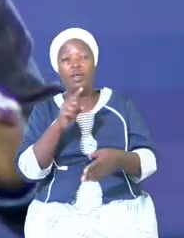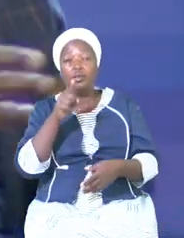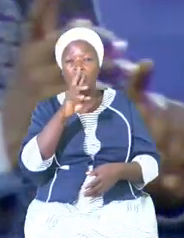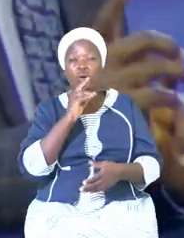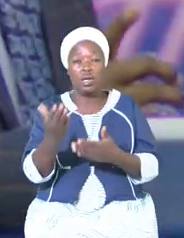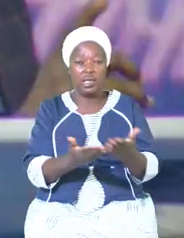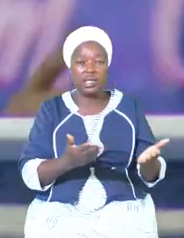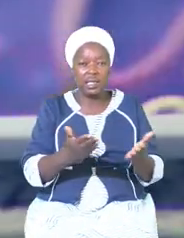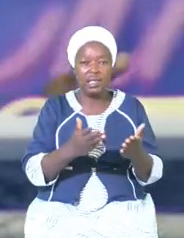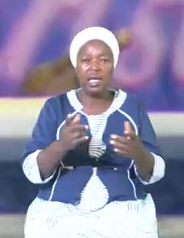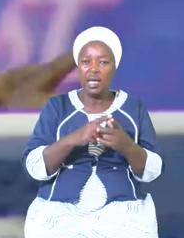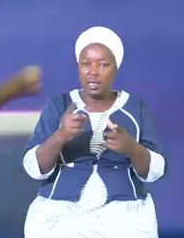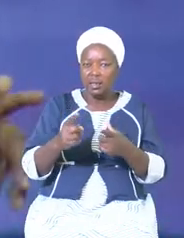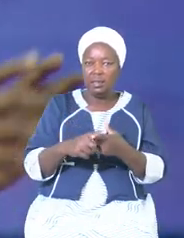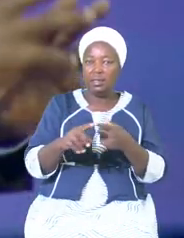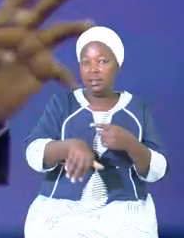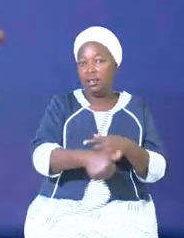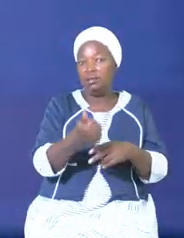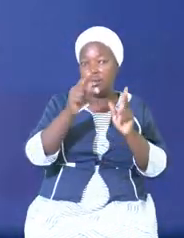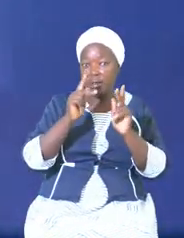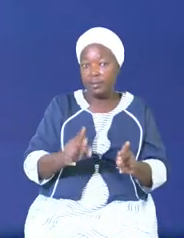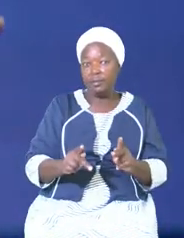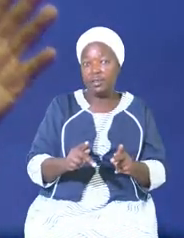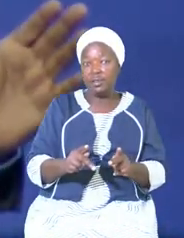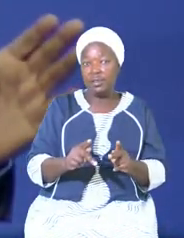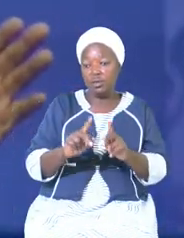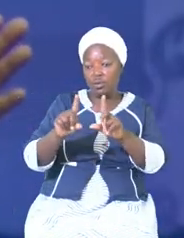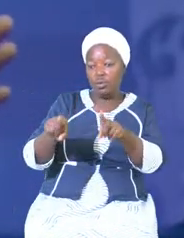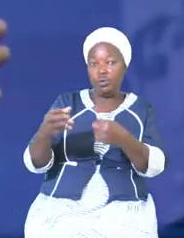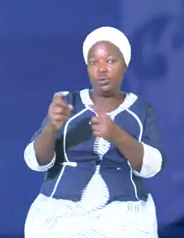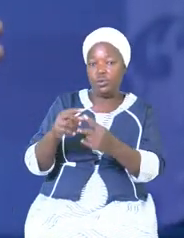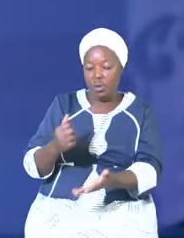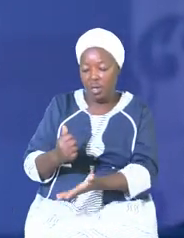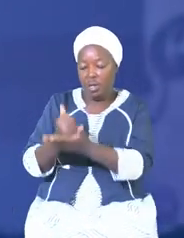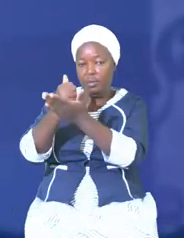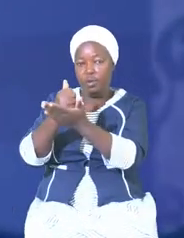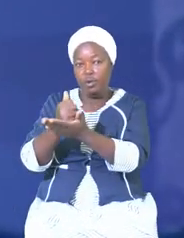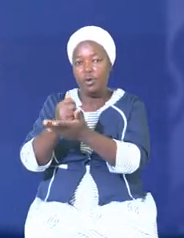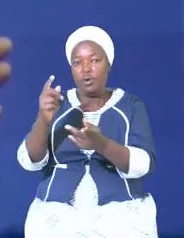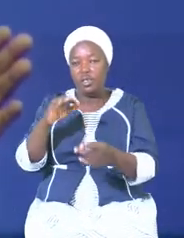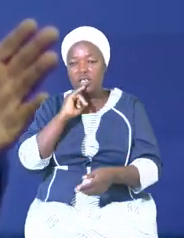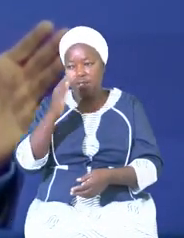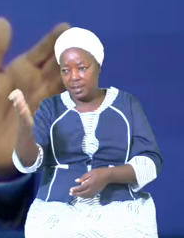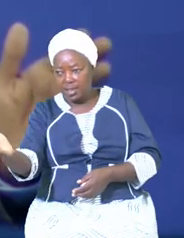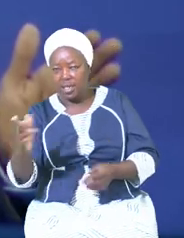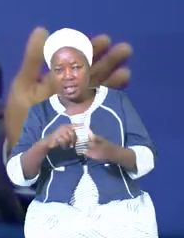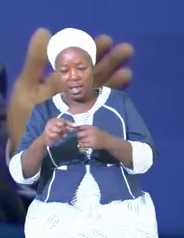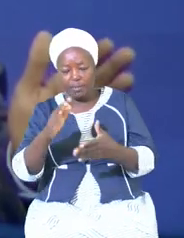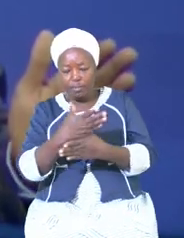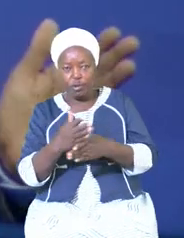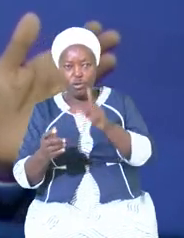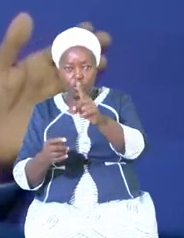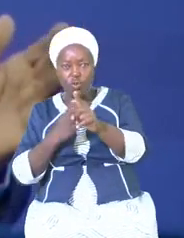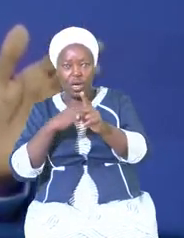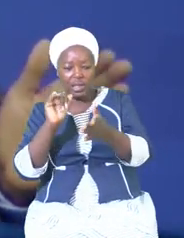and then another person who wants to help you is there, and between you and the